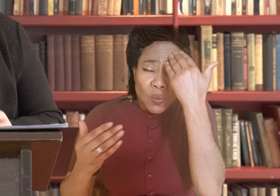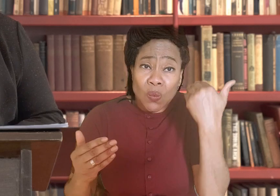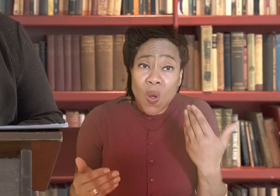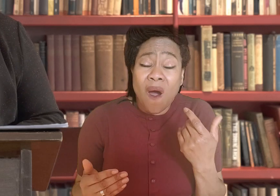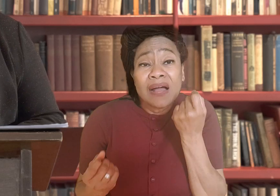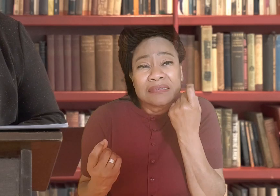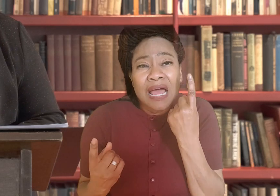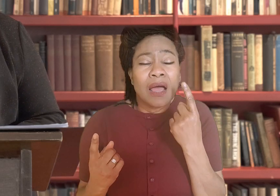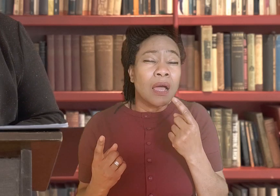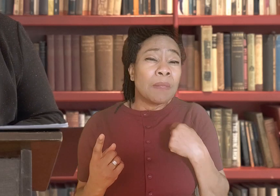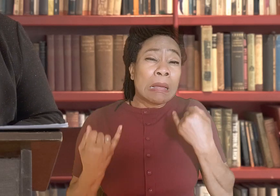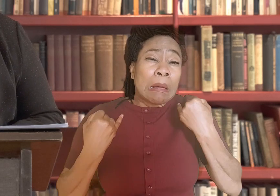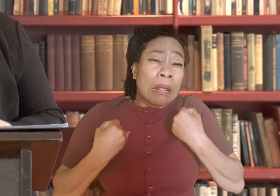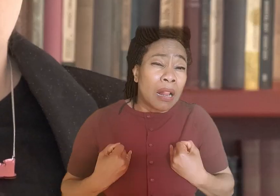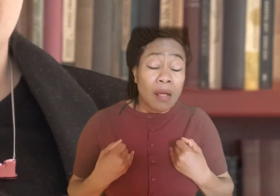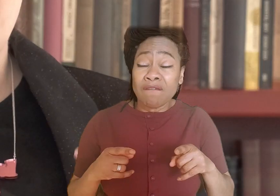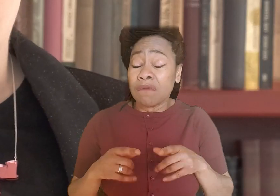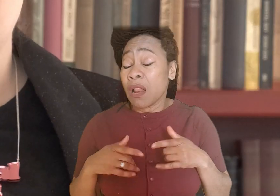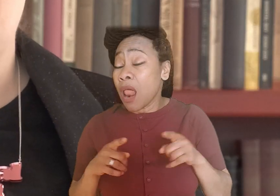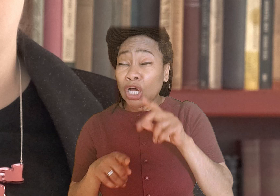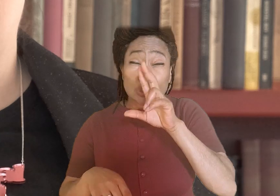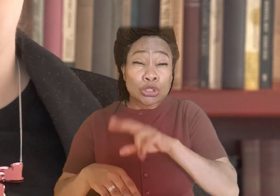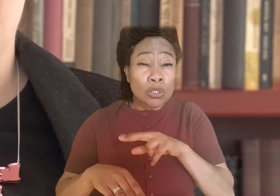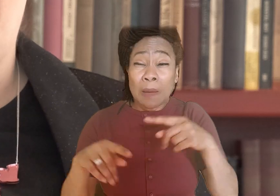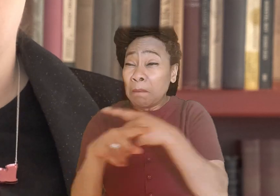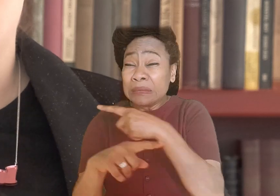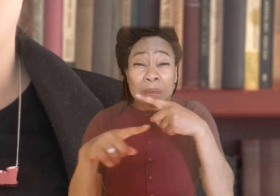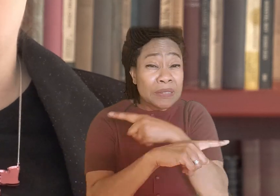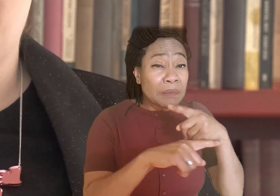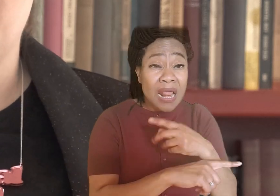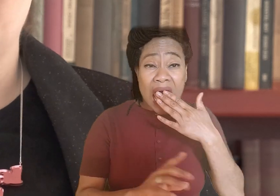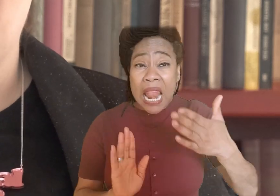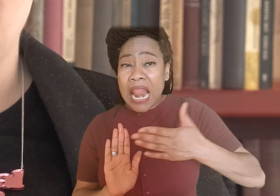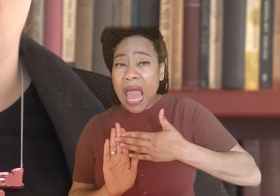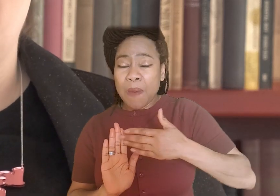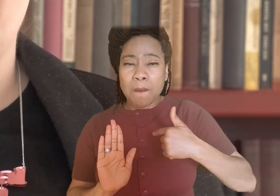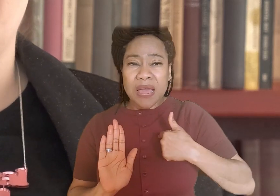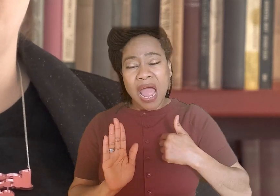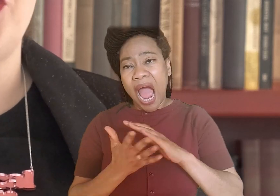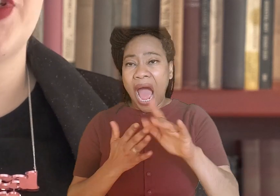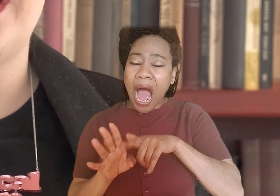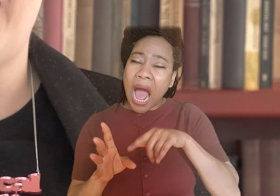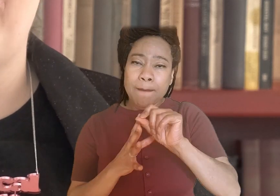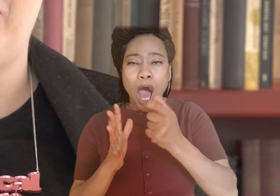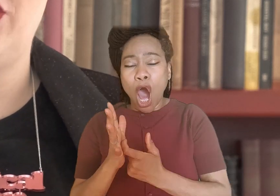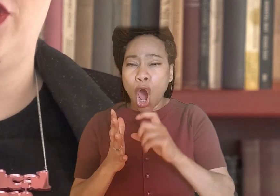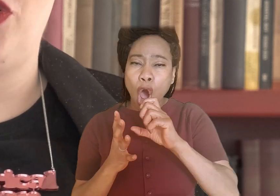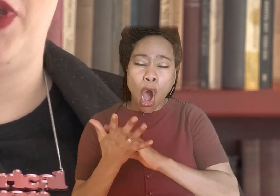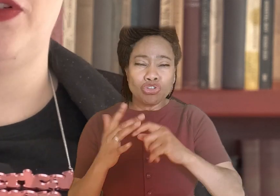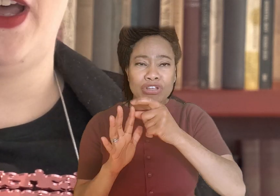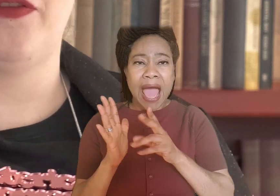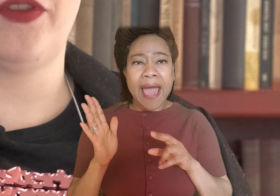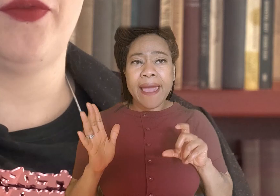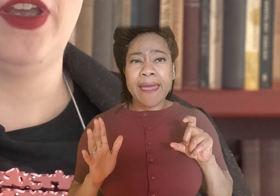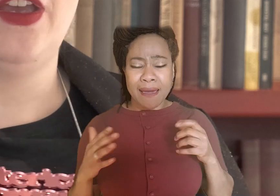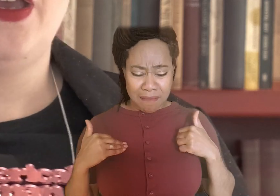a cat and mouse game with doctors. So often you have the label of hypochondriac thrust upon you that you feel you must never mention your